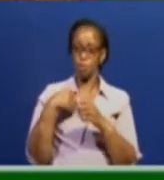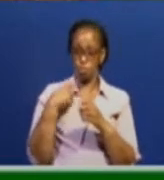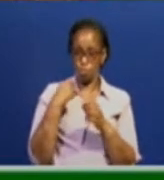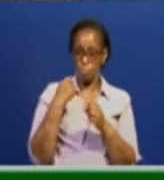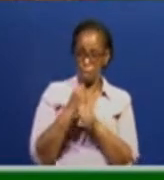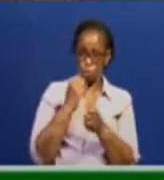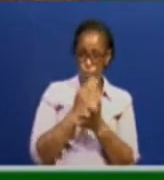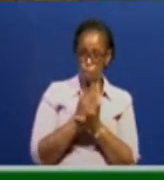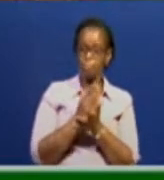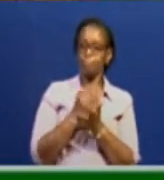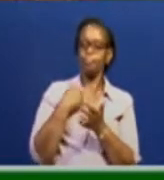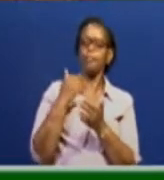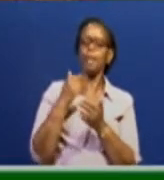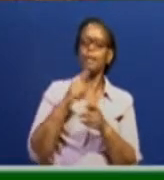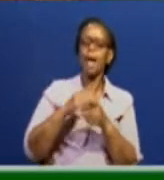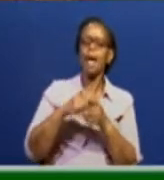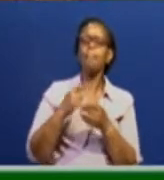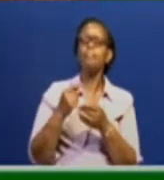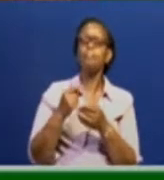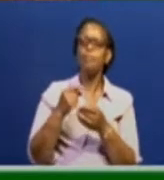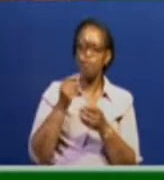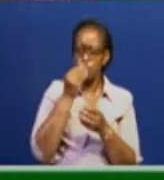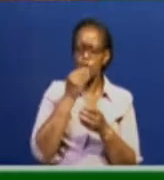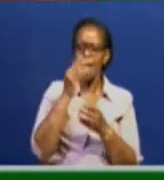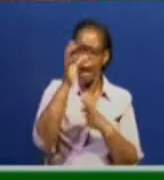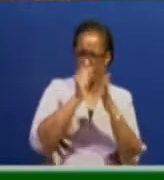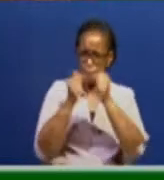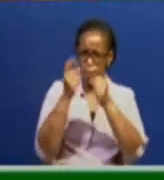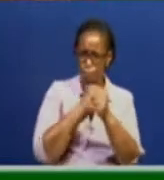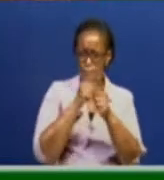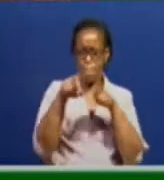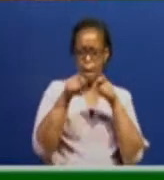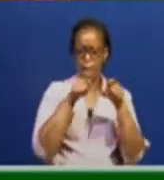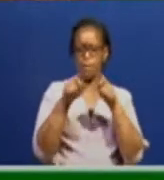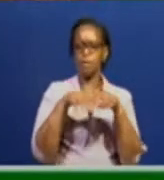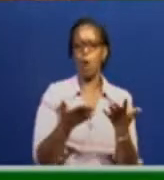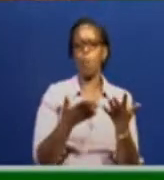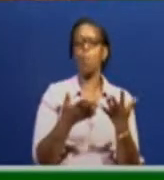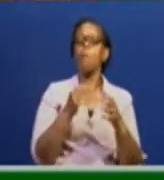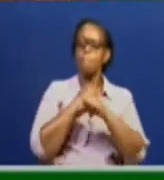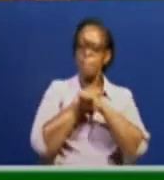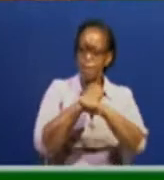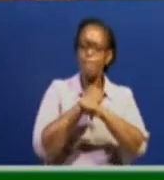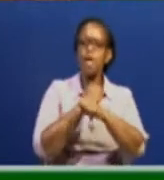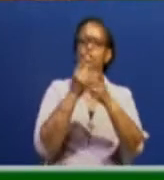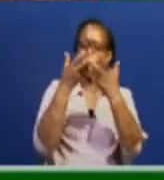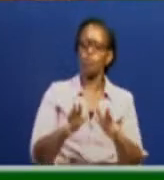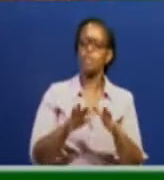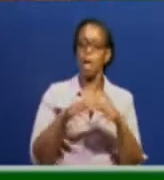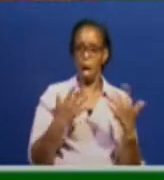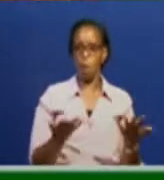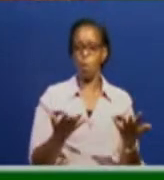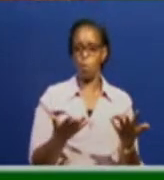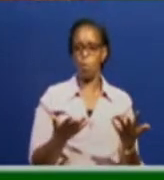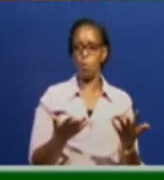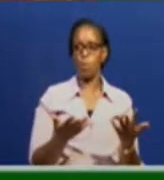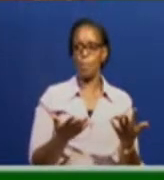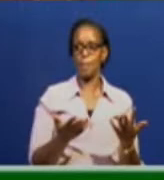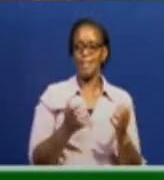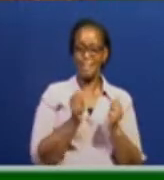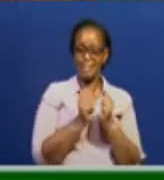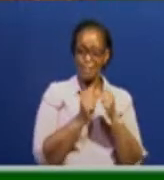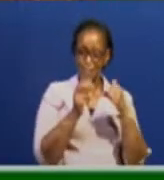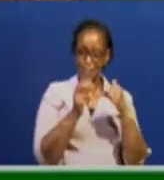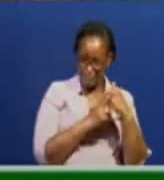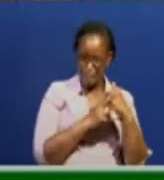post-harvest management and to prevent post-harvest losses. 17 certified